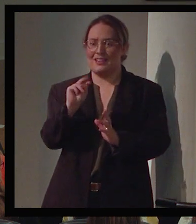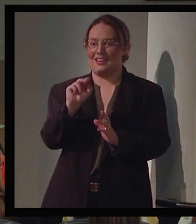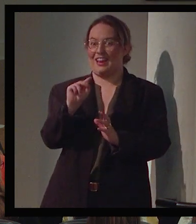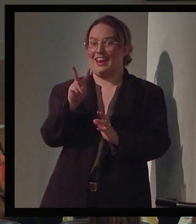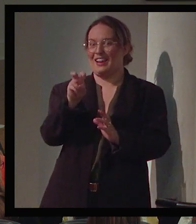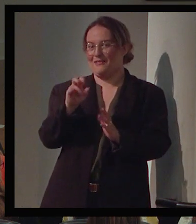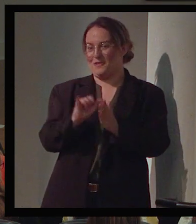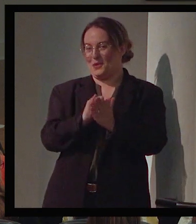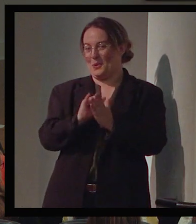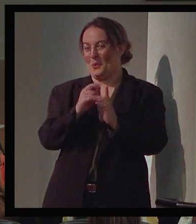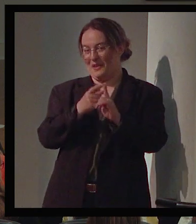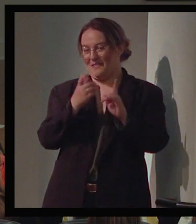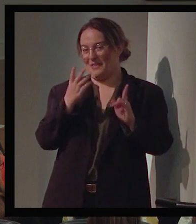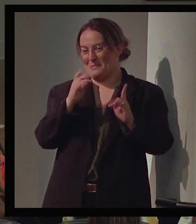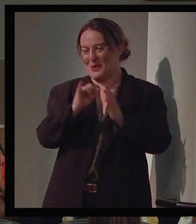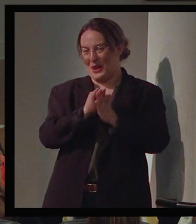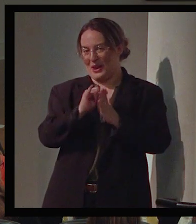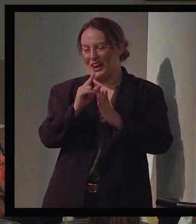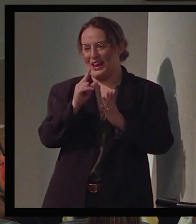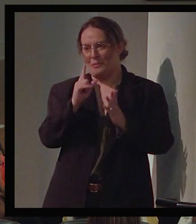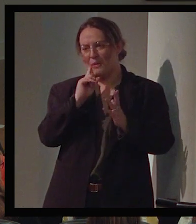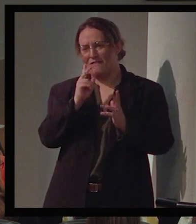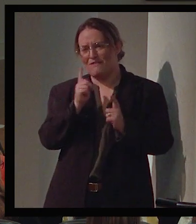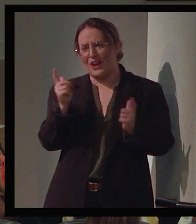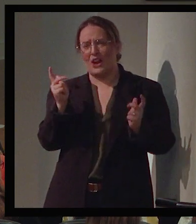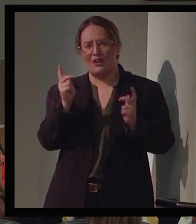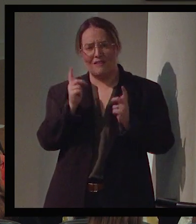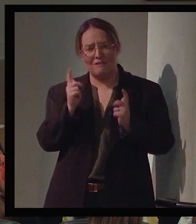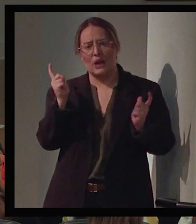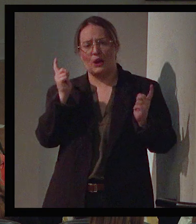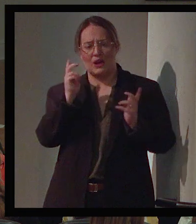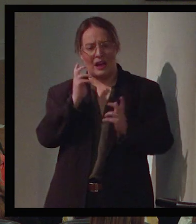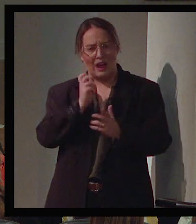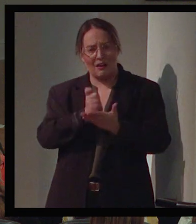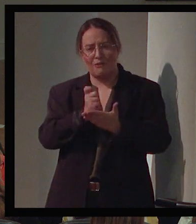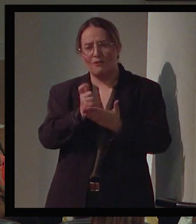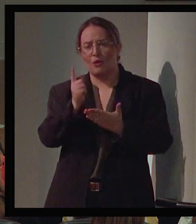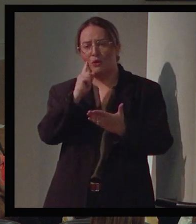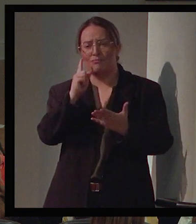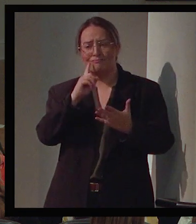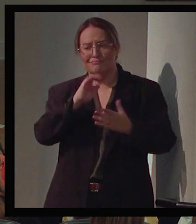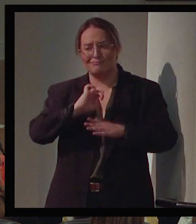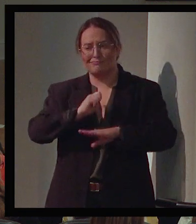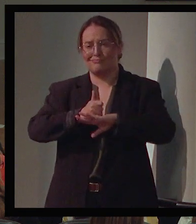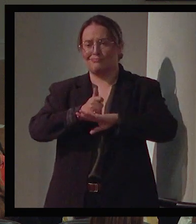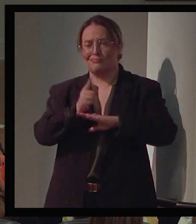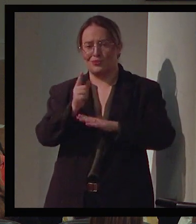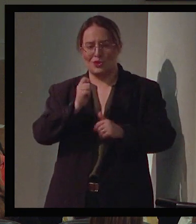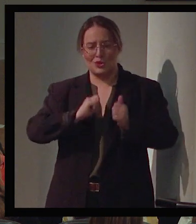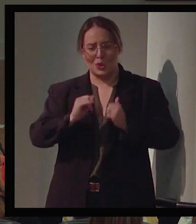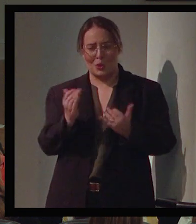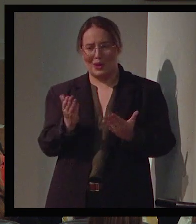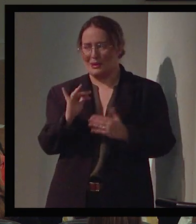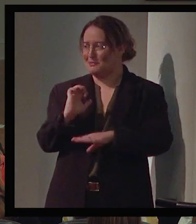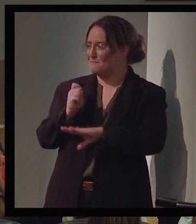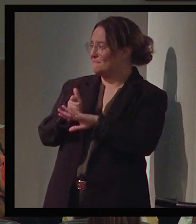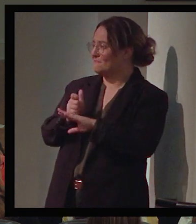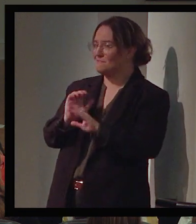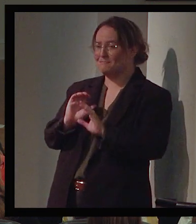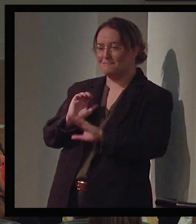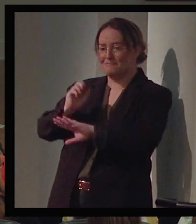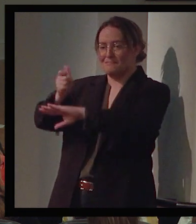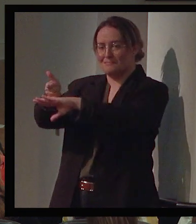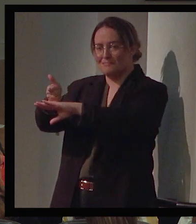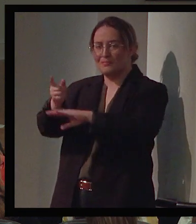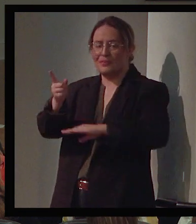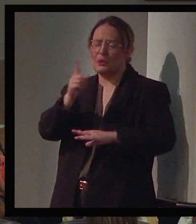very helpful in facilitating our work here at the museum, getting this show here and installed. And she's